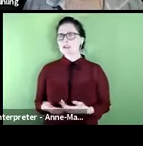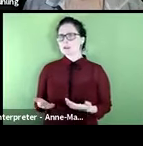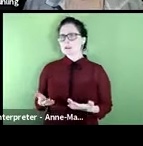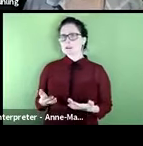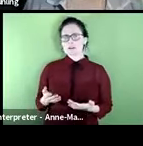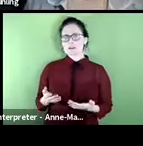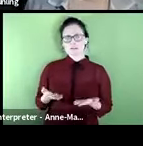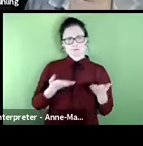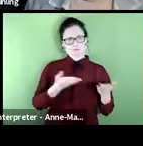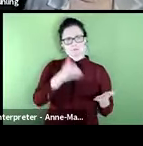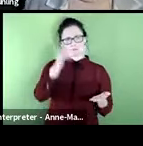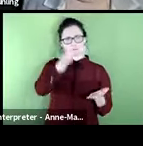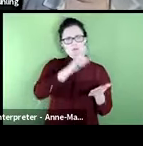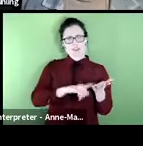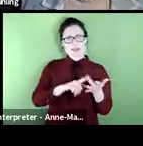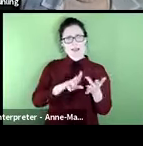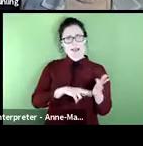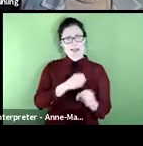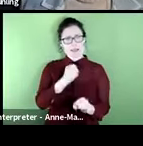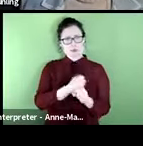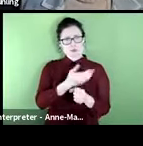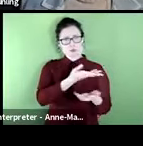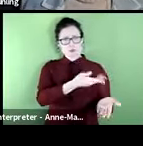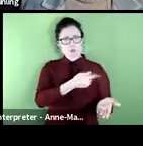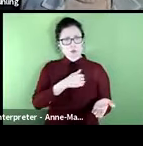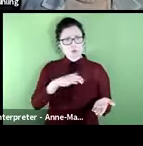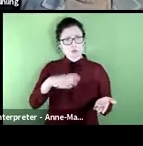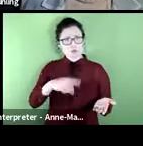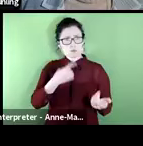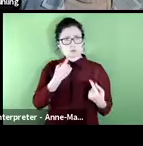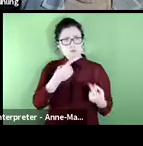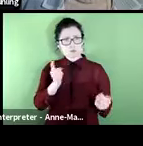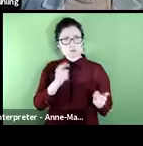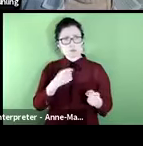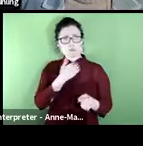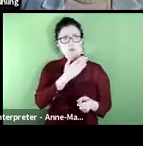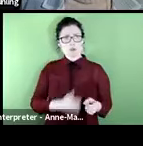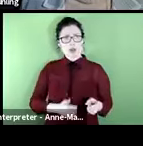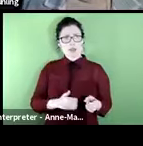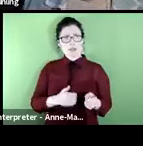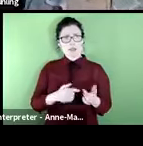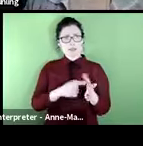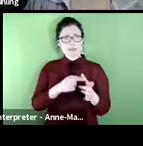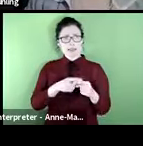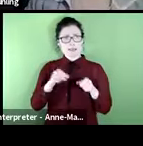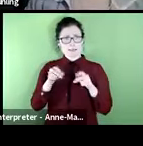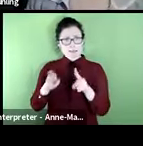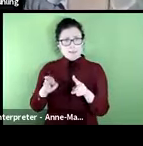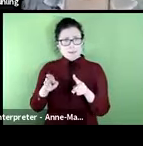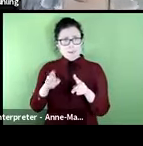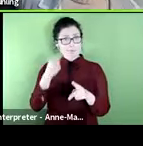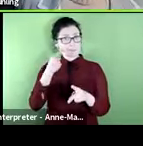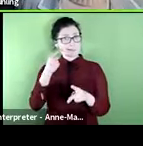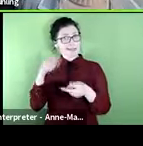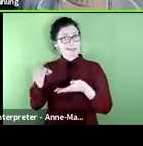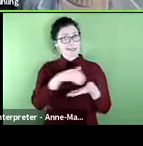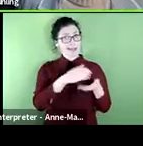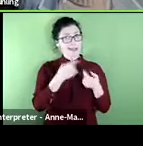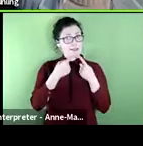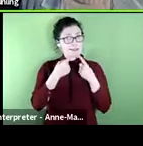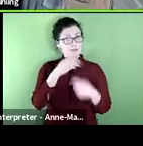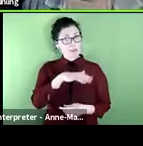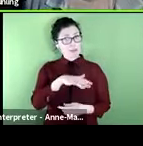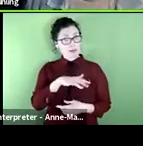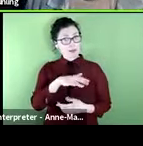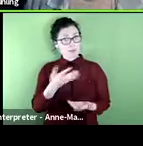Chunling, do you want to say anything about China? Is there a wealth tax in China, and how easy is it to collect data on wealth in China?